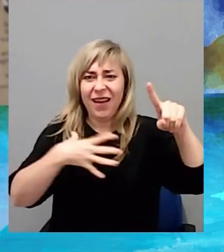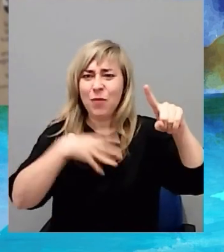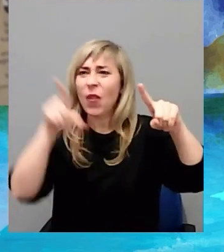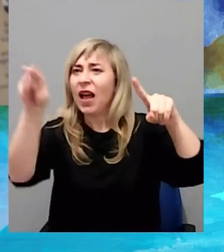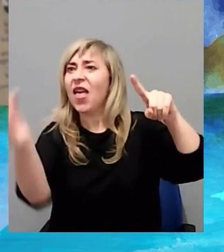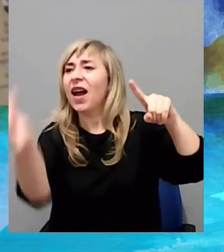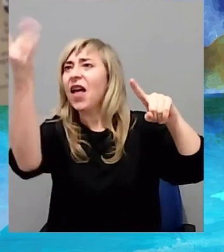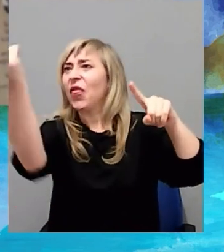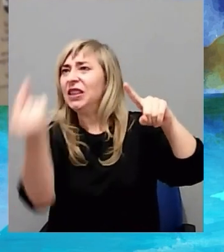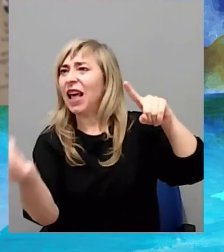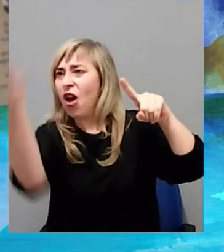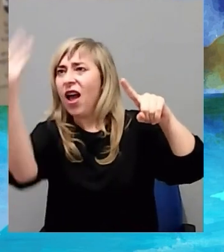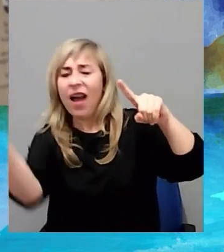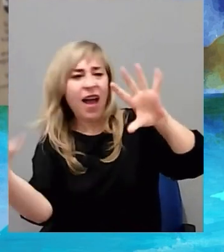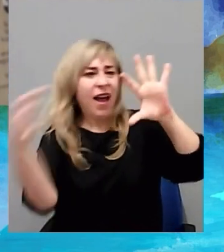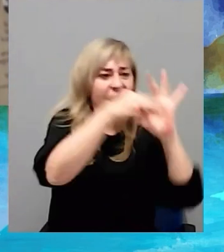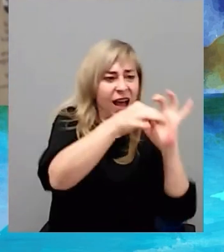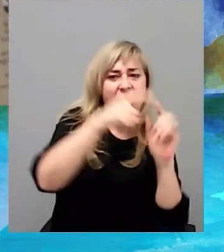in Spain needs.